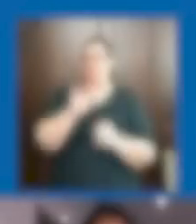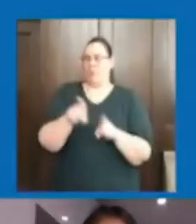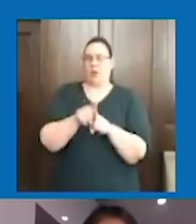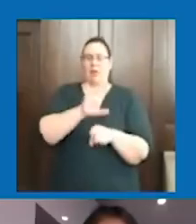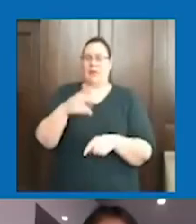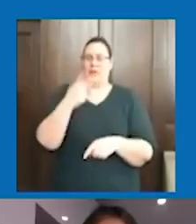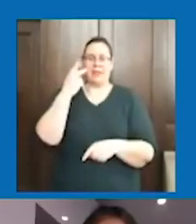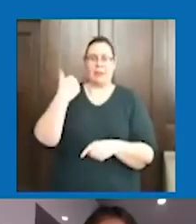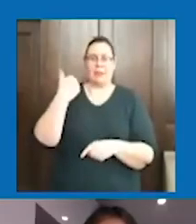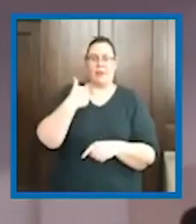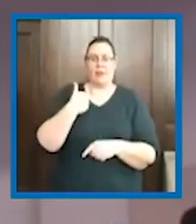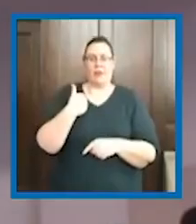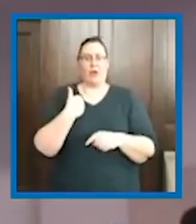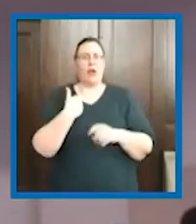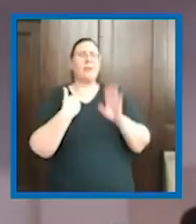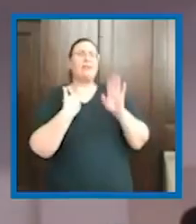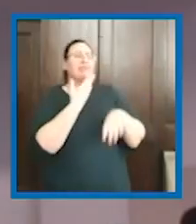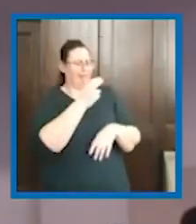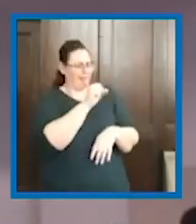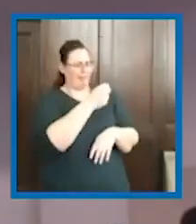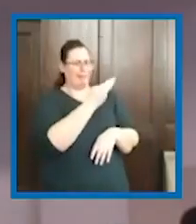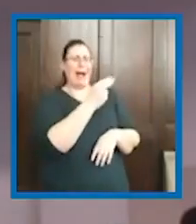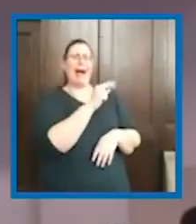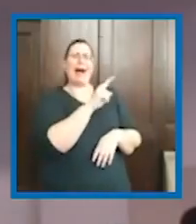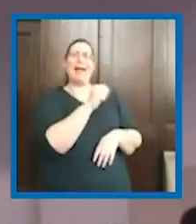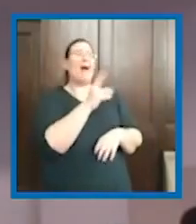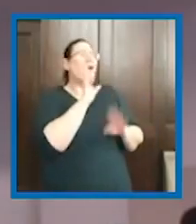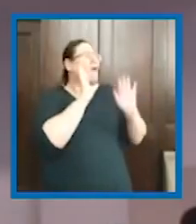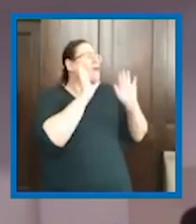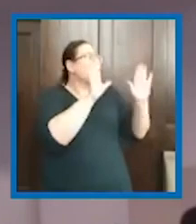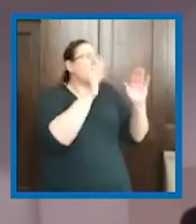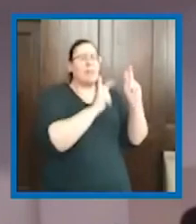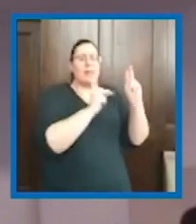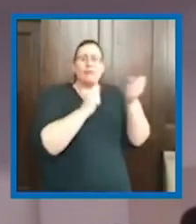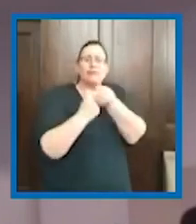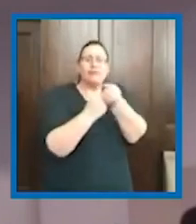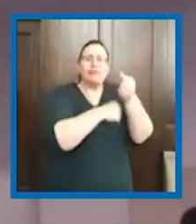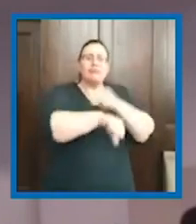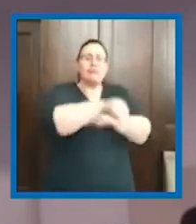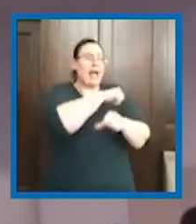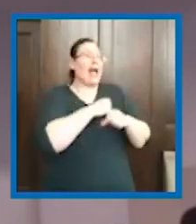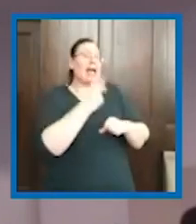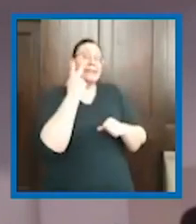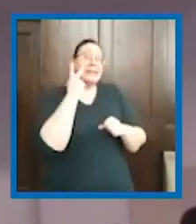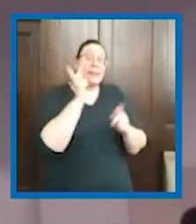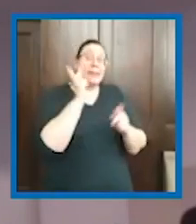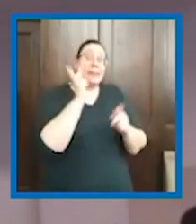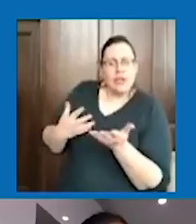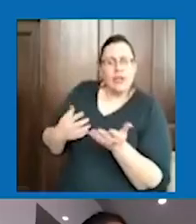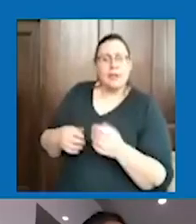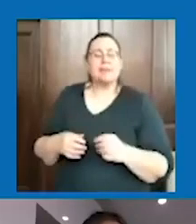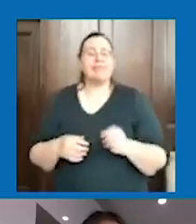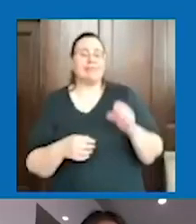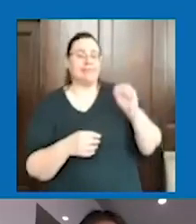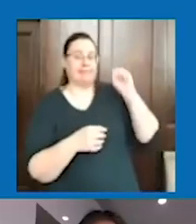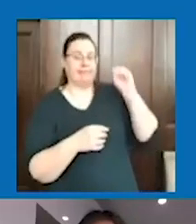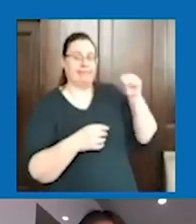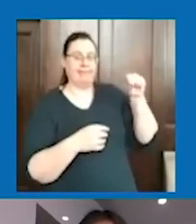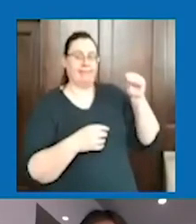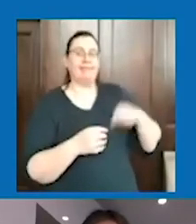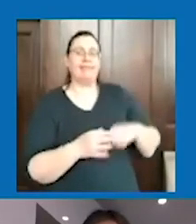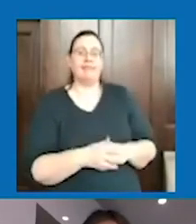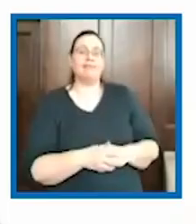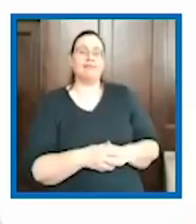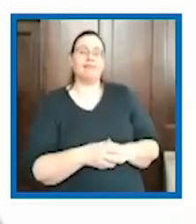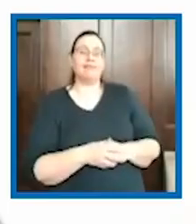Yeah, it's really been great just seeing how people have really come together. Like, I've seen some of my neighbors put out, like, toilet paper. I was